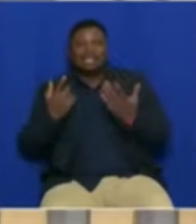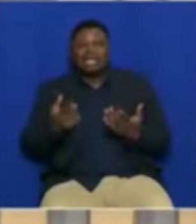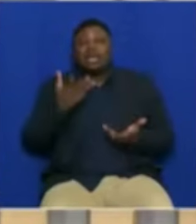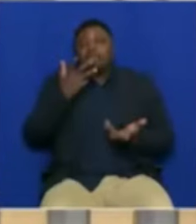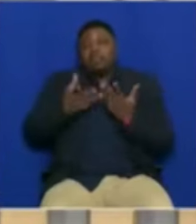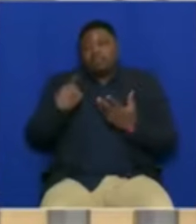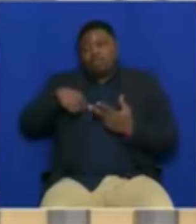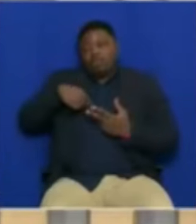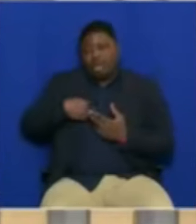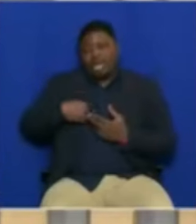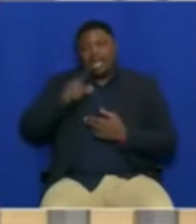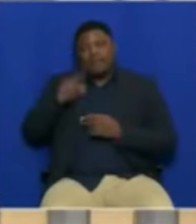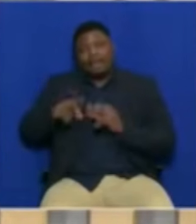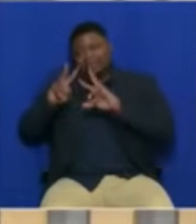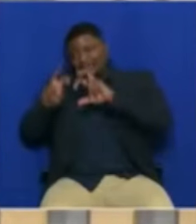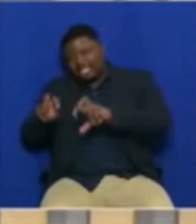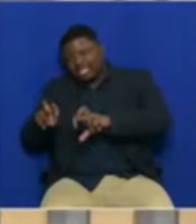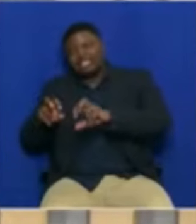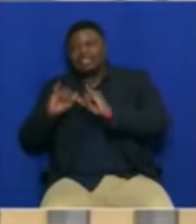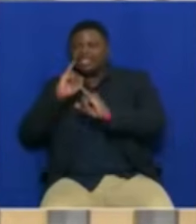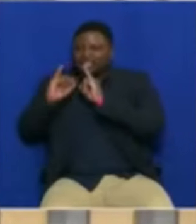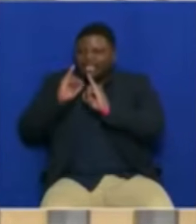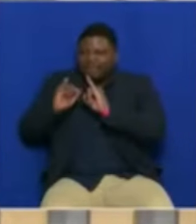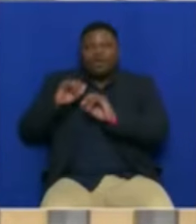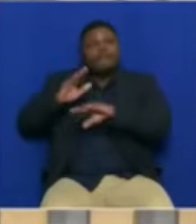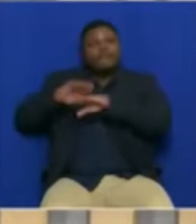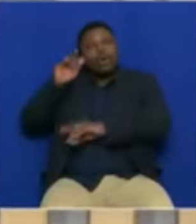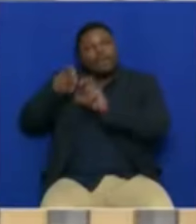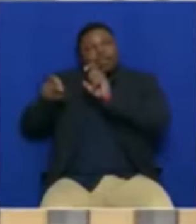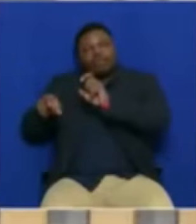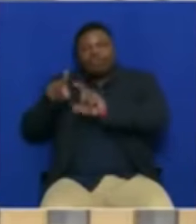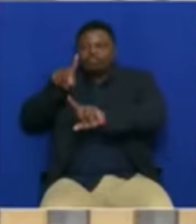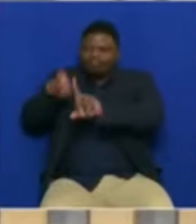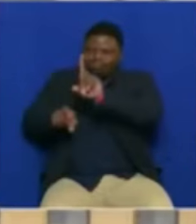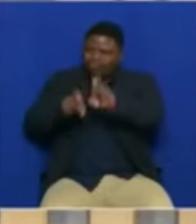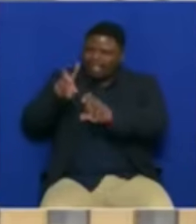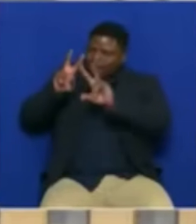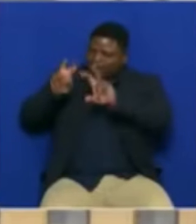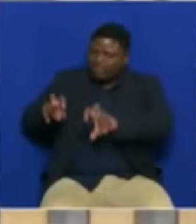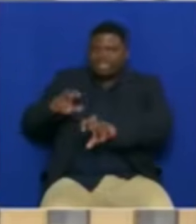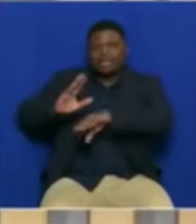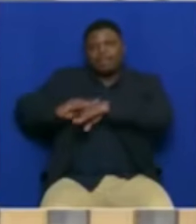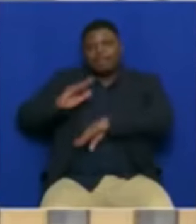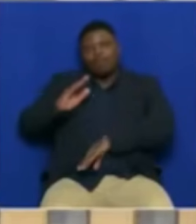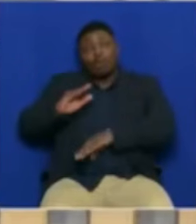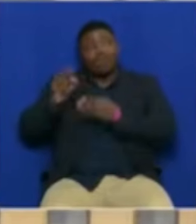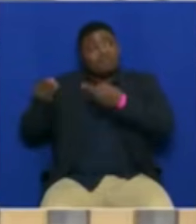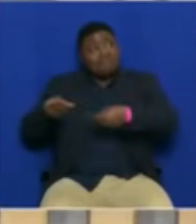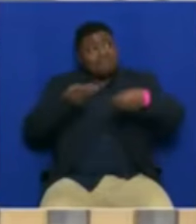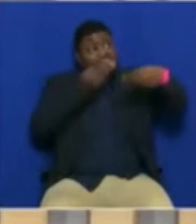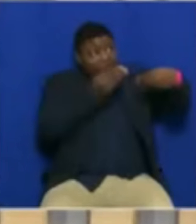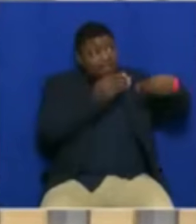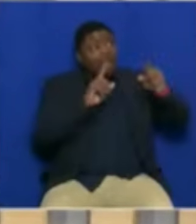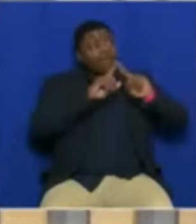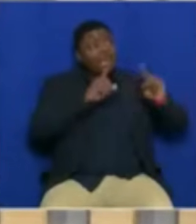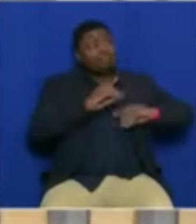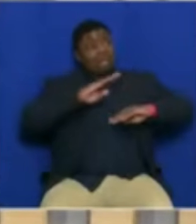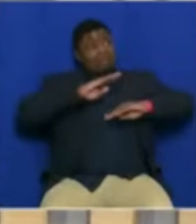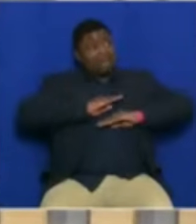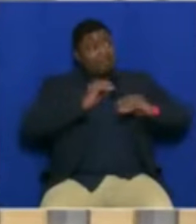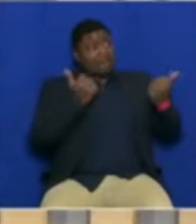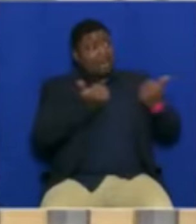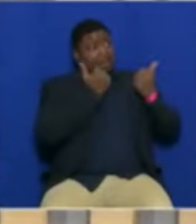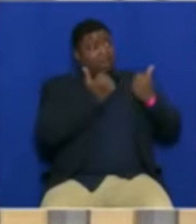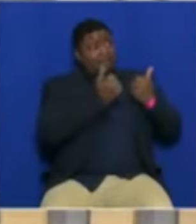satisfied, look, we are now at this point where we are ready, the suspect's identified, we have evidence to support